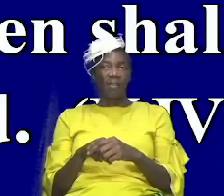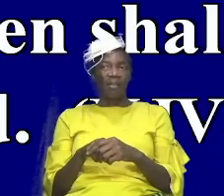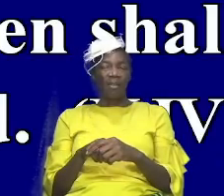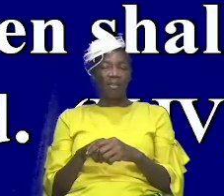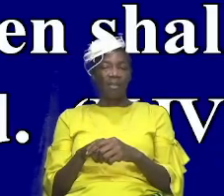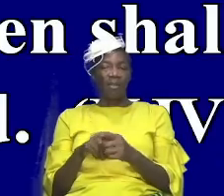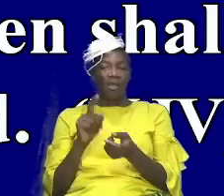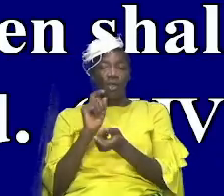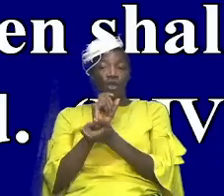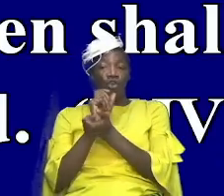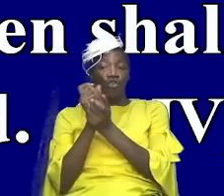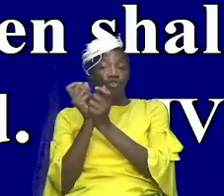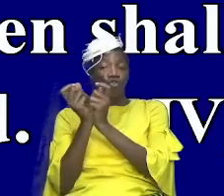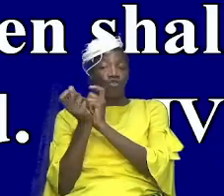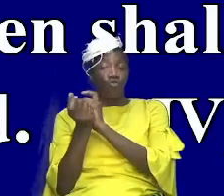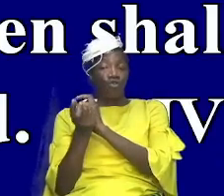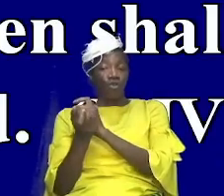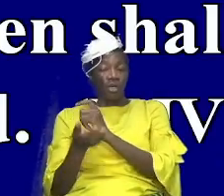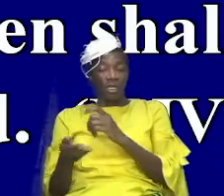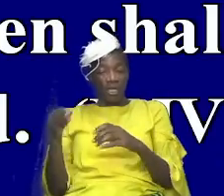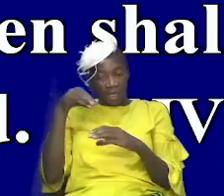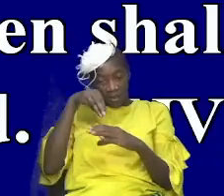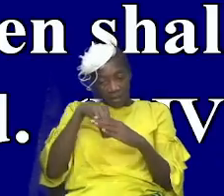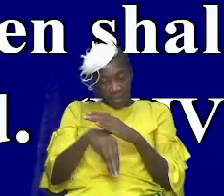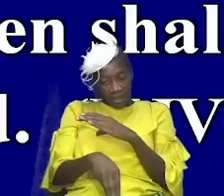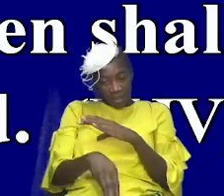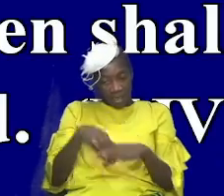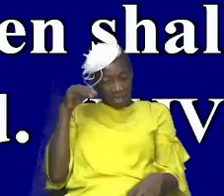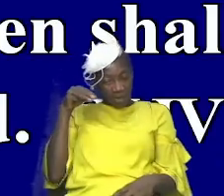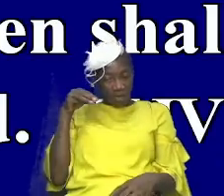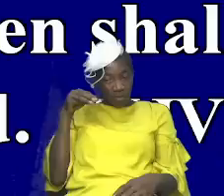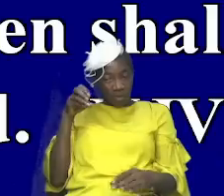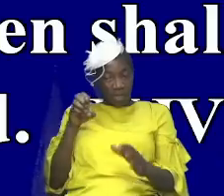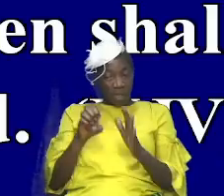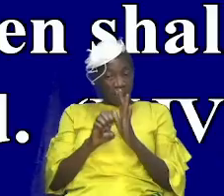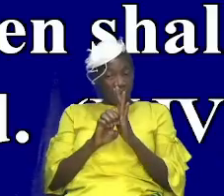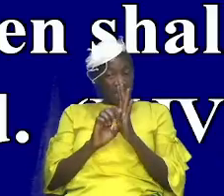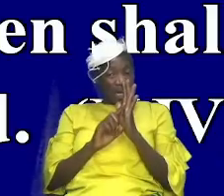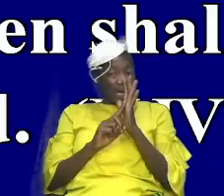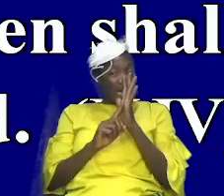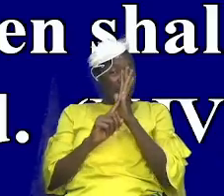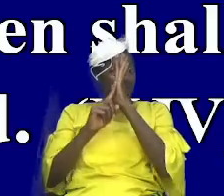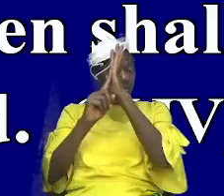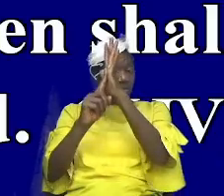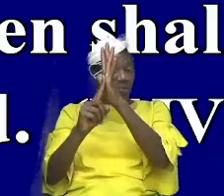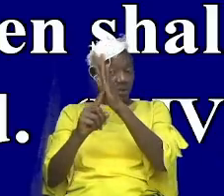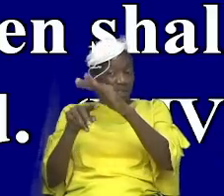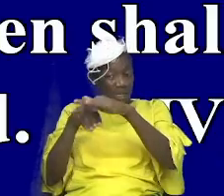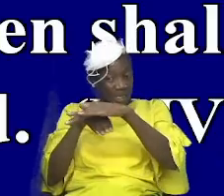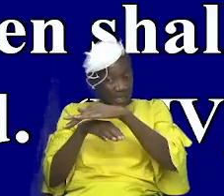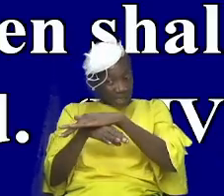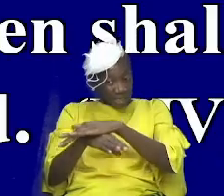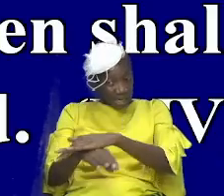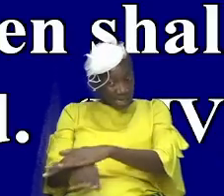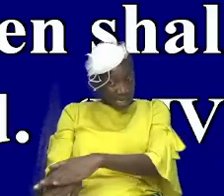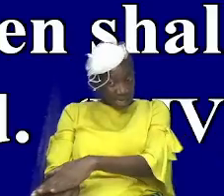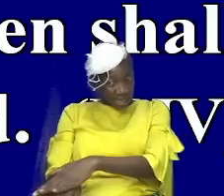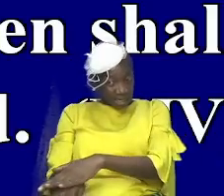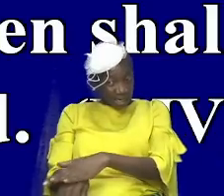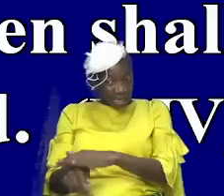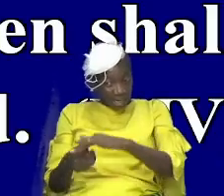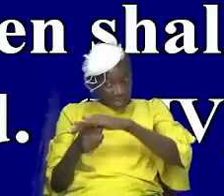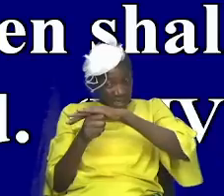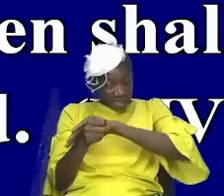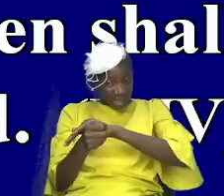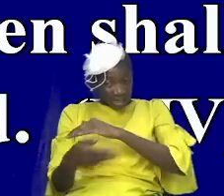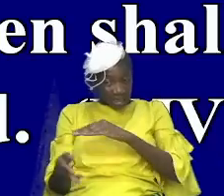turning things inside out, exposing the hidden things of darkness. What is in the heart? What was in the